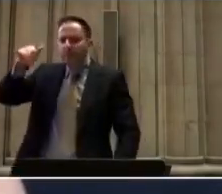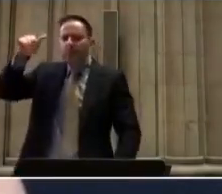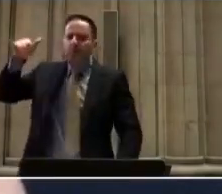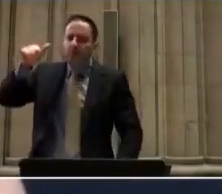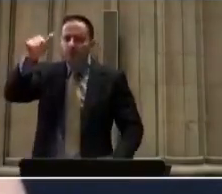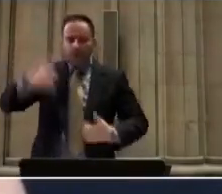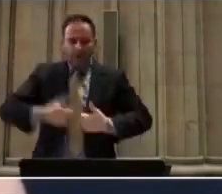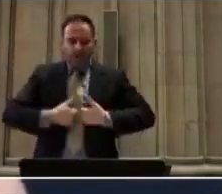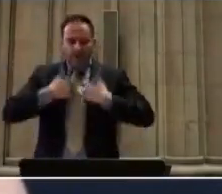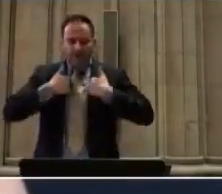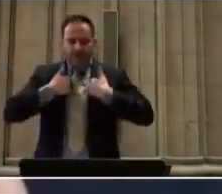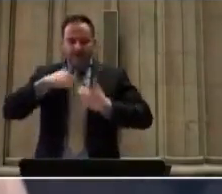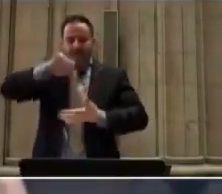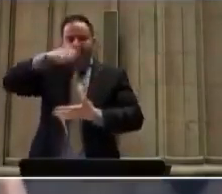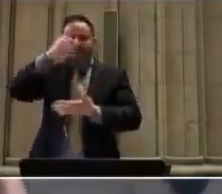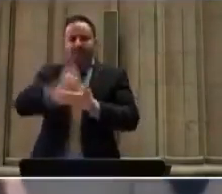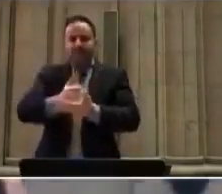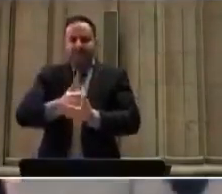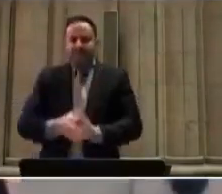life. Amen.